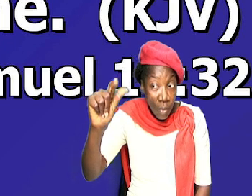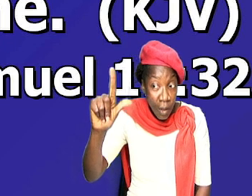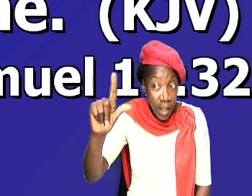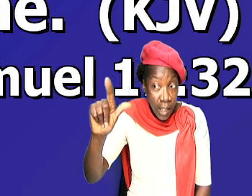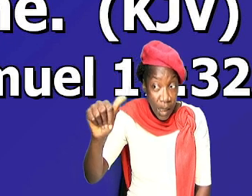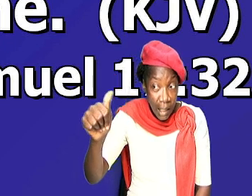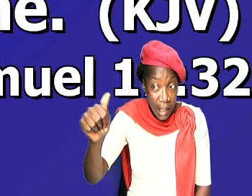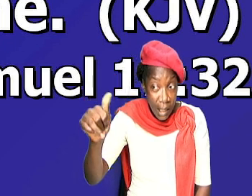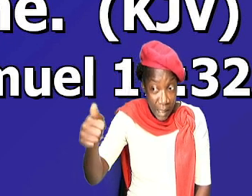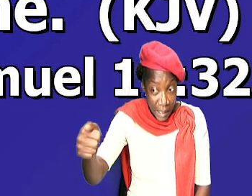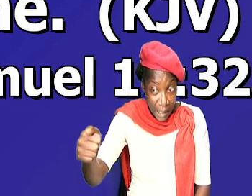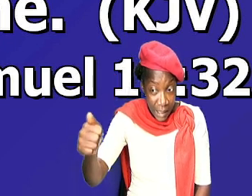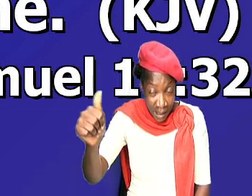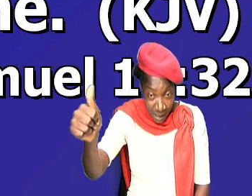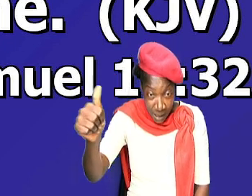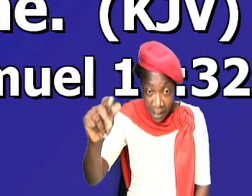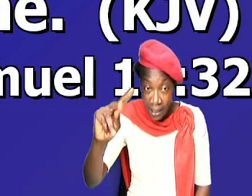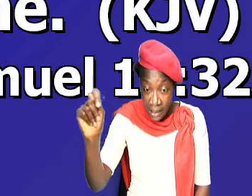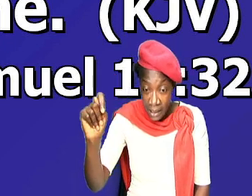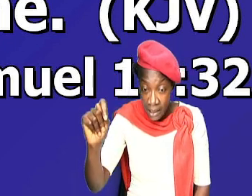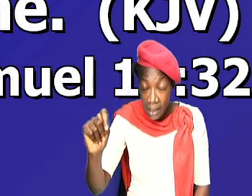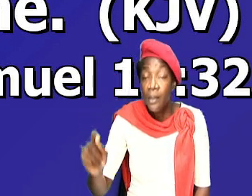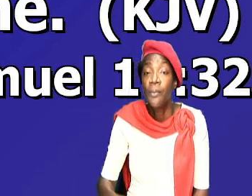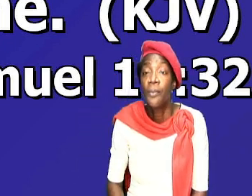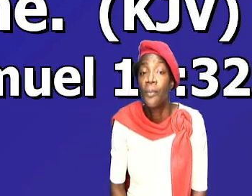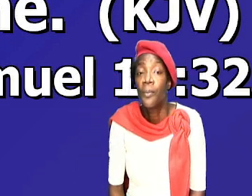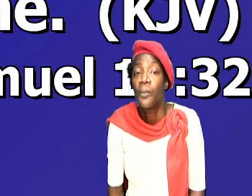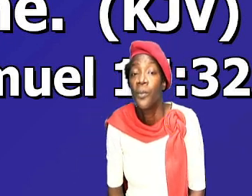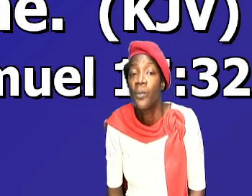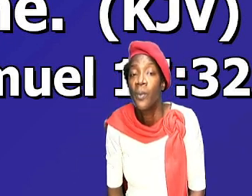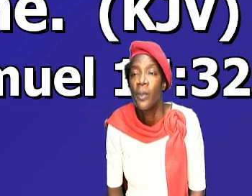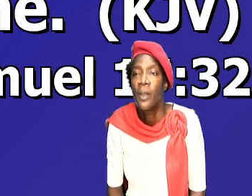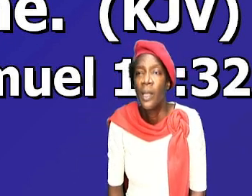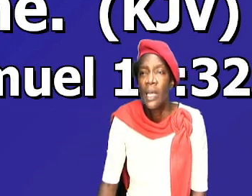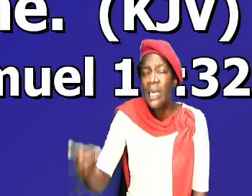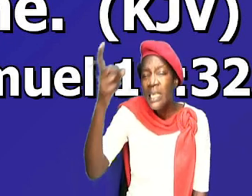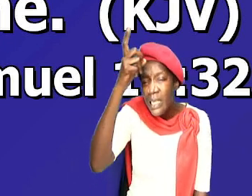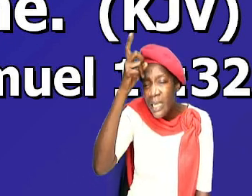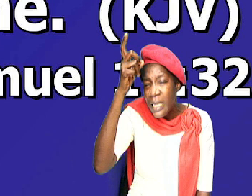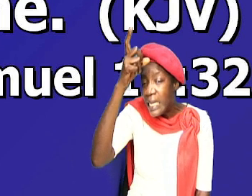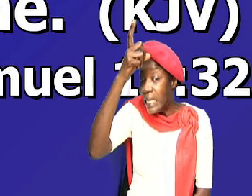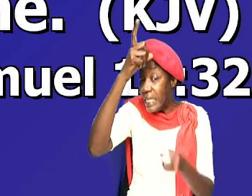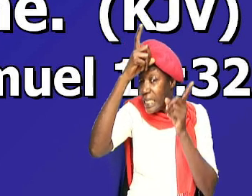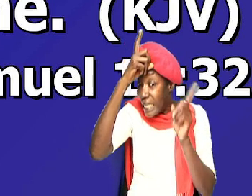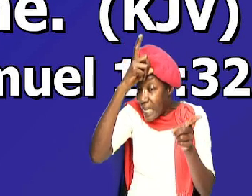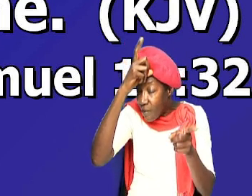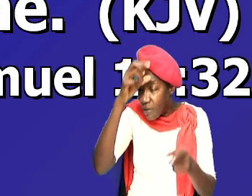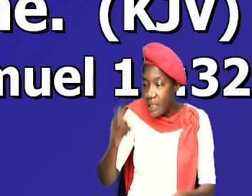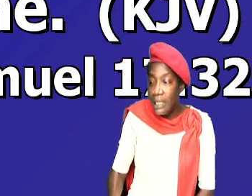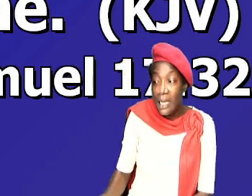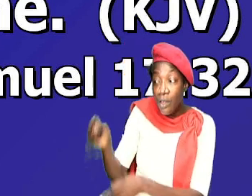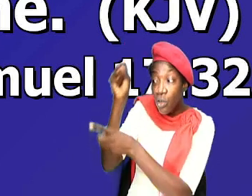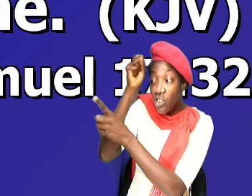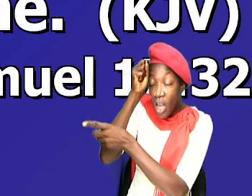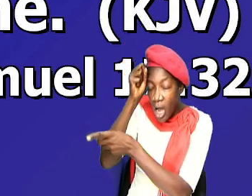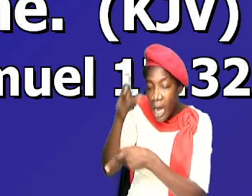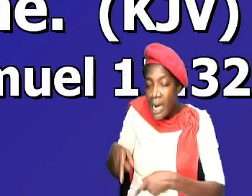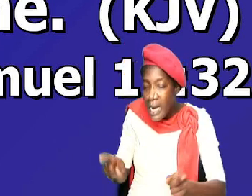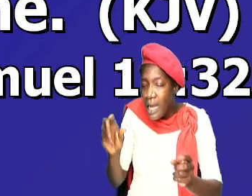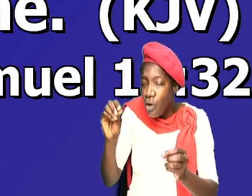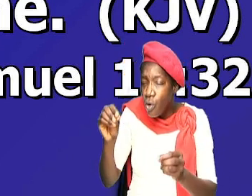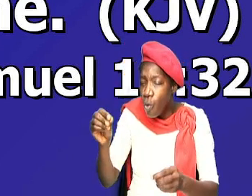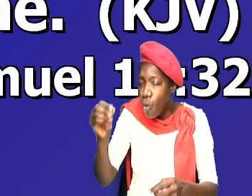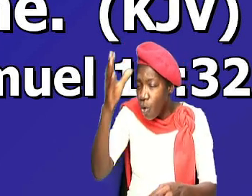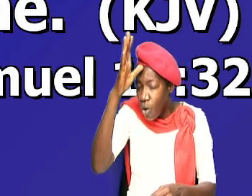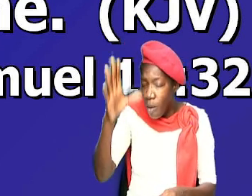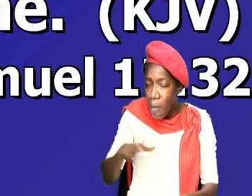So when we look now at 1 Samuel chapter 17, 32 to 37, and David said to Saul, let no man's heart